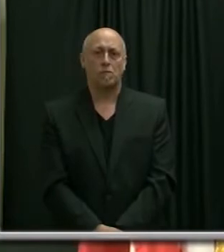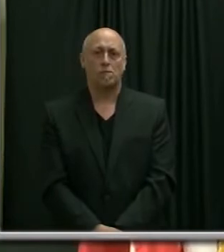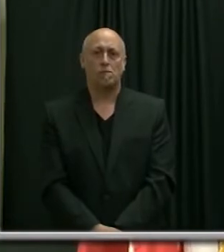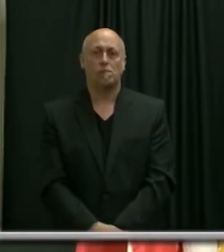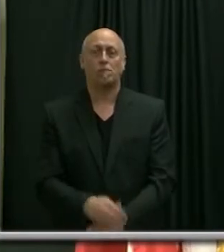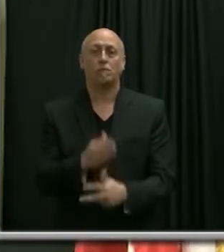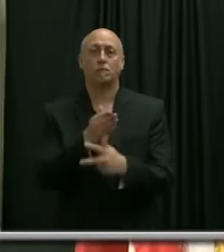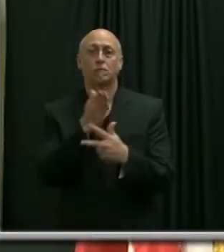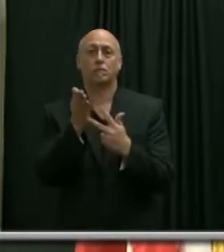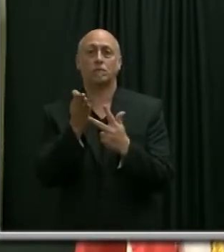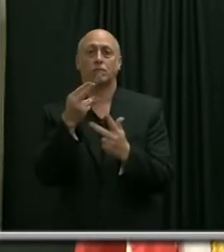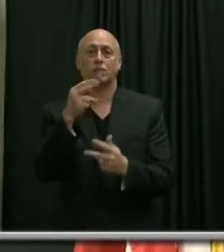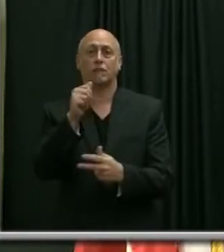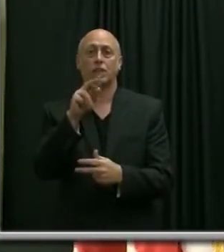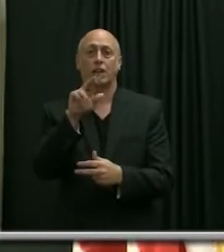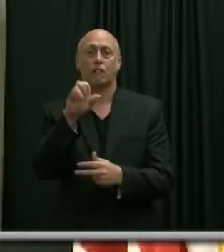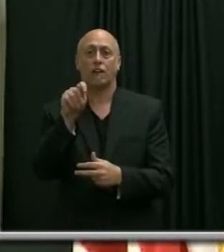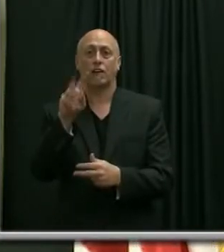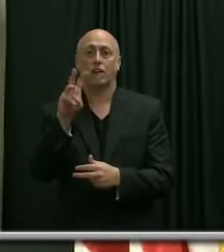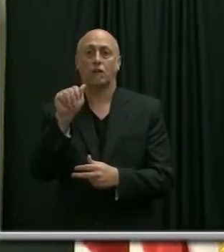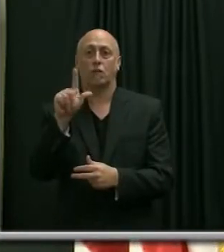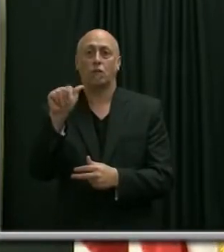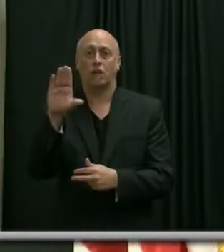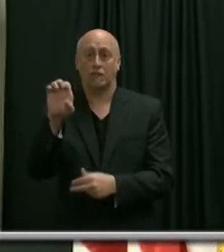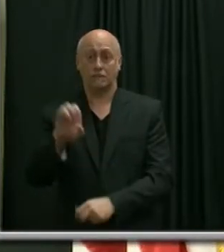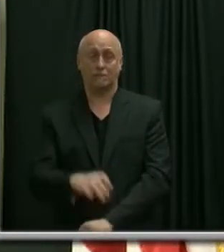We'll have our next question from Harriet Wallace.